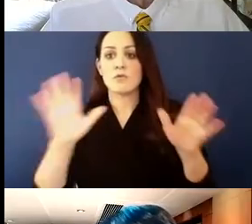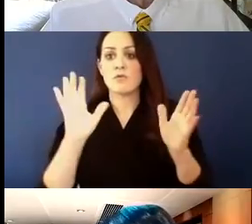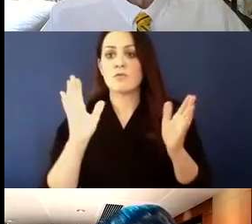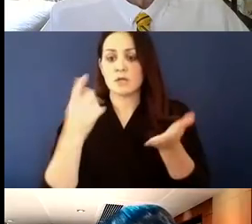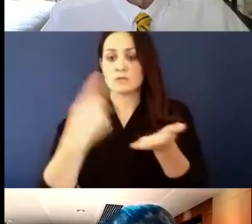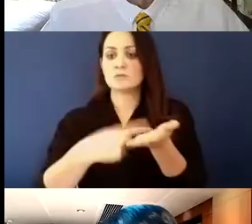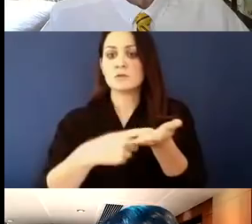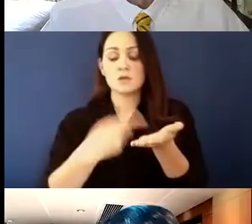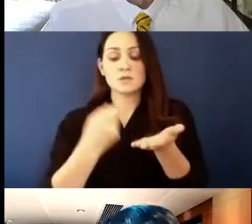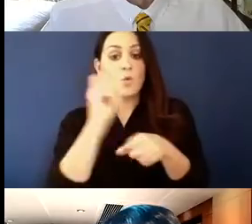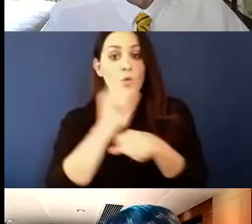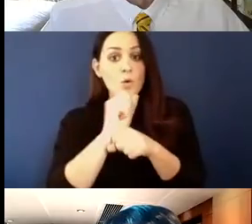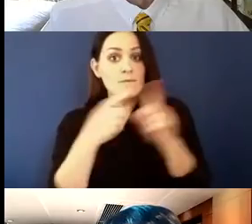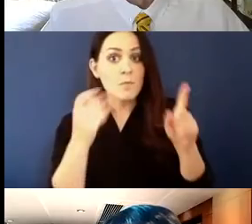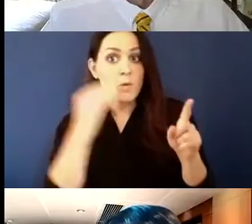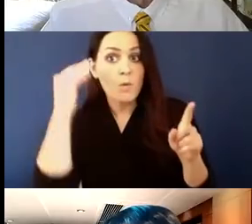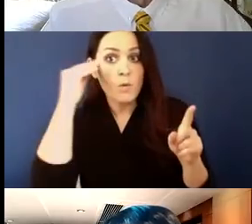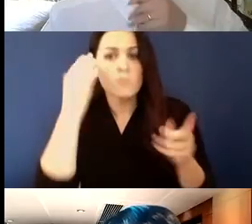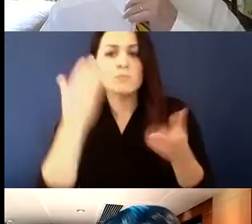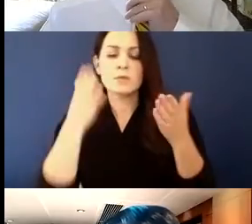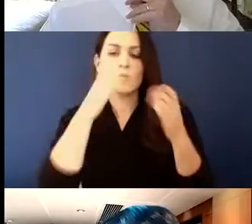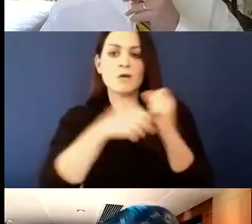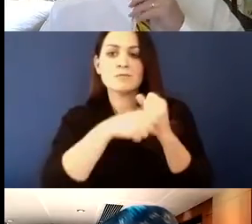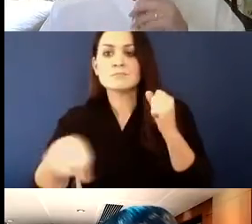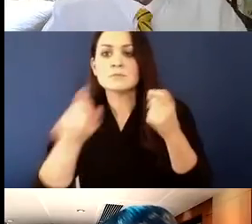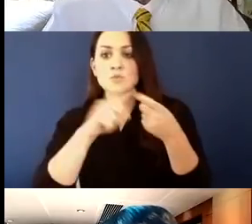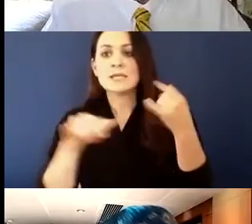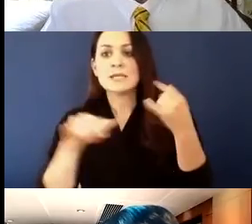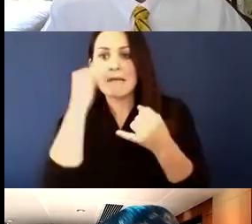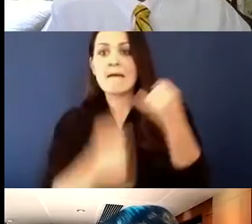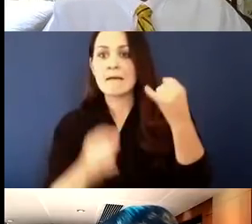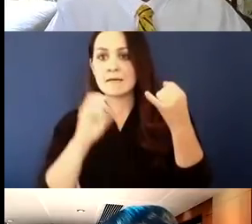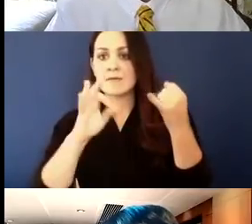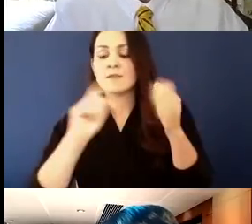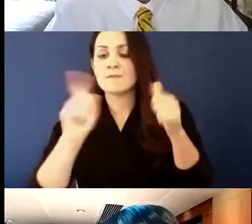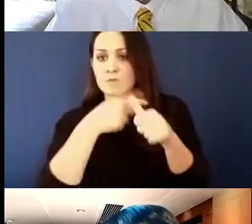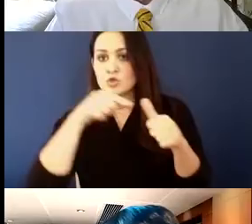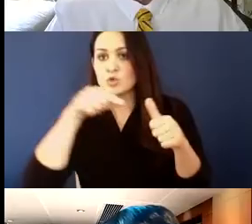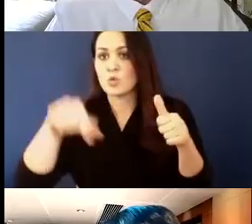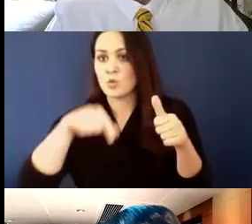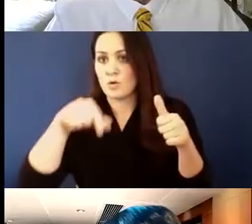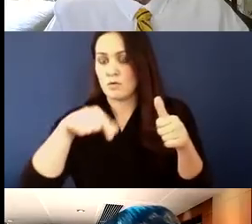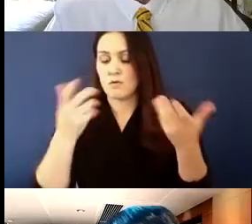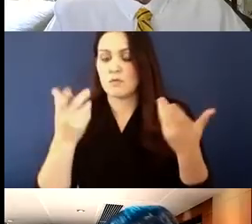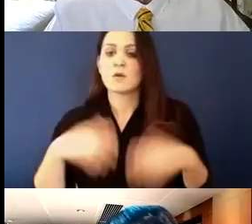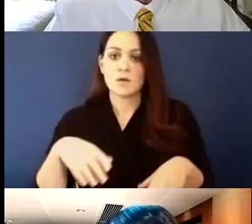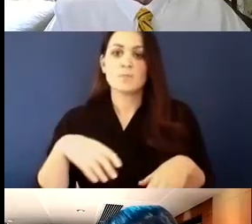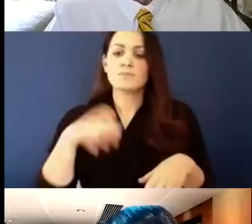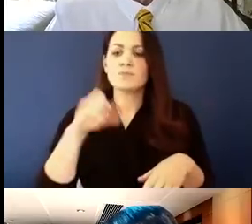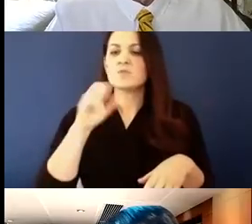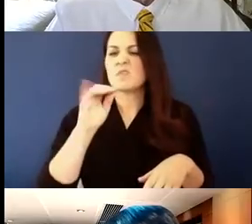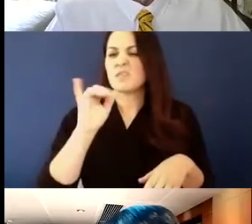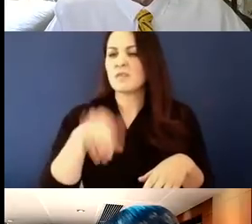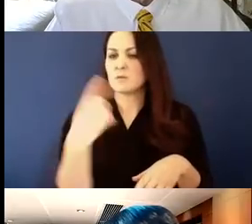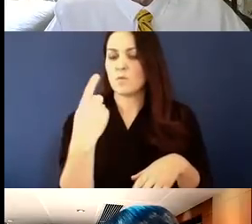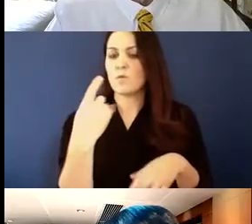working into the end of the first quarter at least. So you have that option. And those who still have COVID PTO time